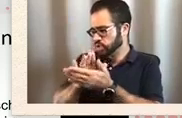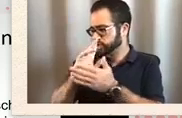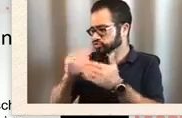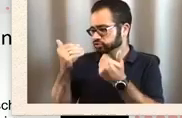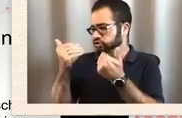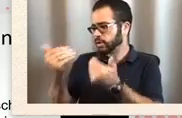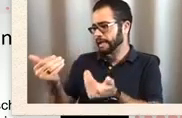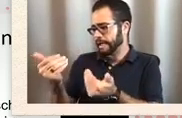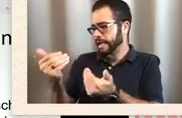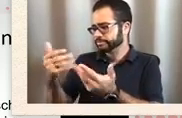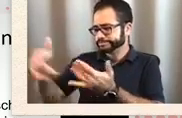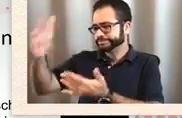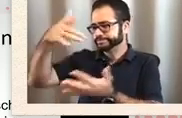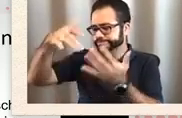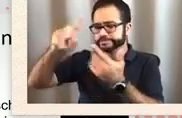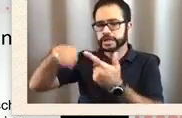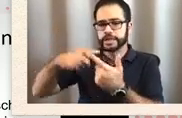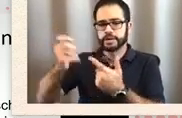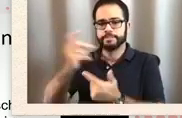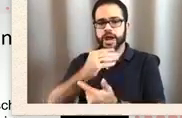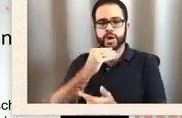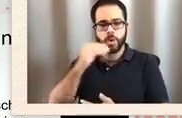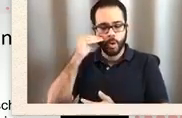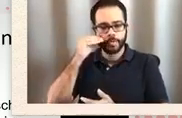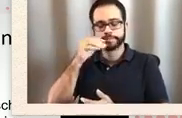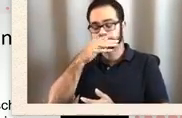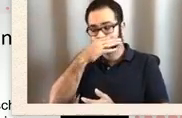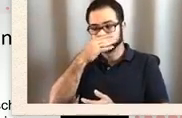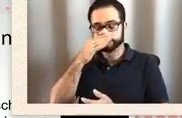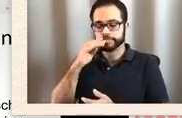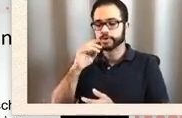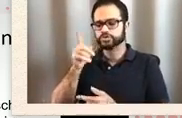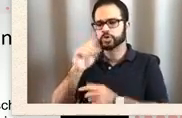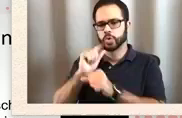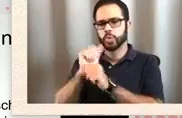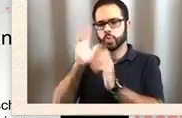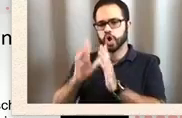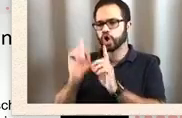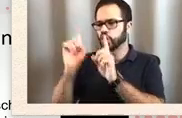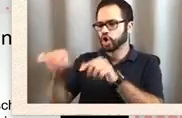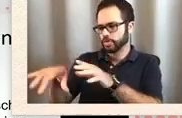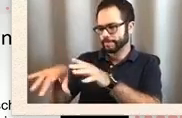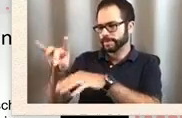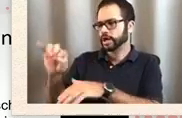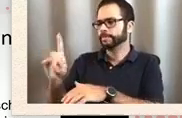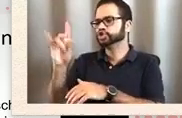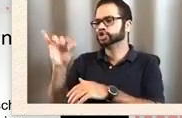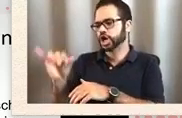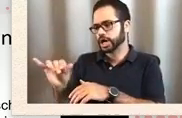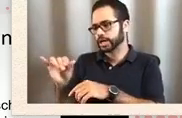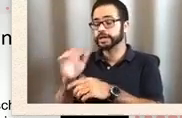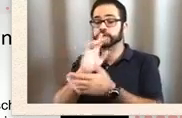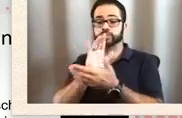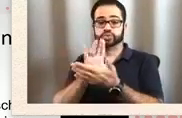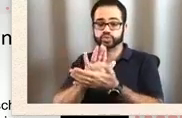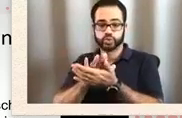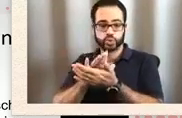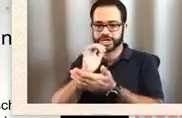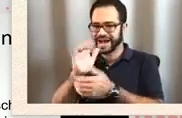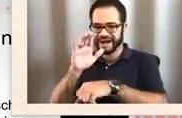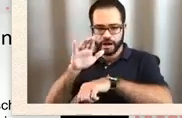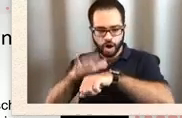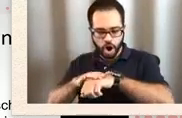and then bring him home? So the respite worker goes to Johnny's school and picks him up. Now, school is not on the approved service